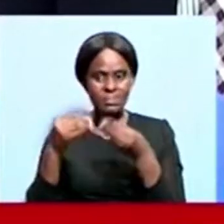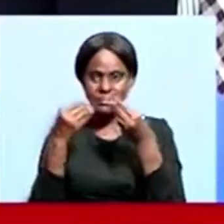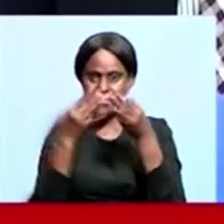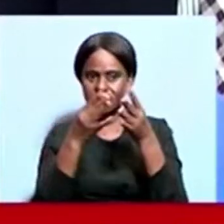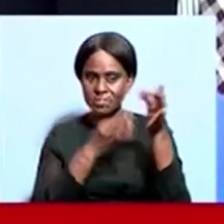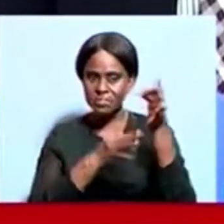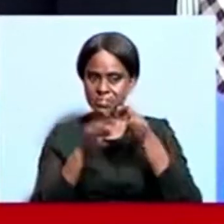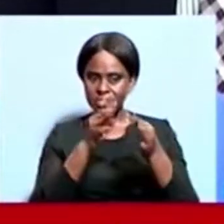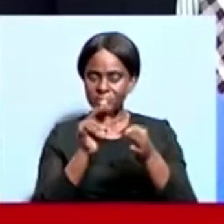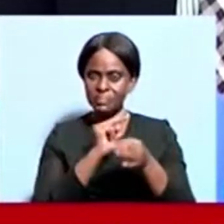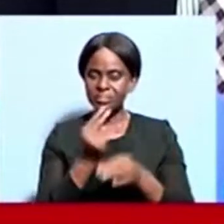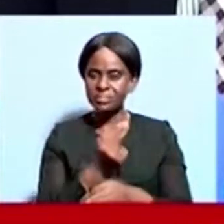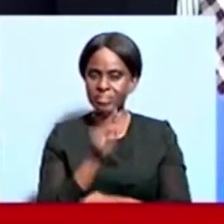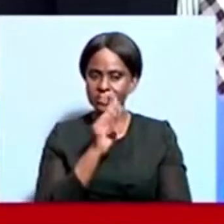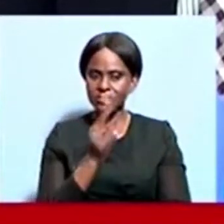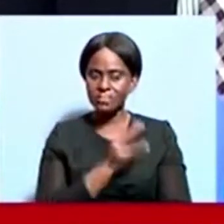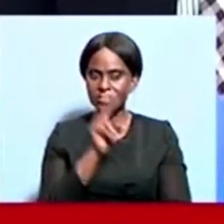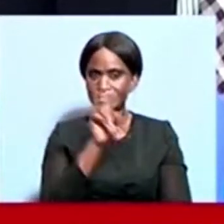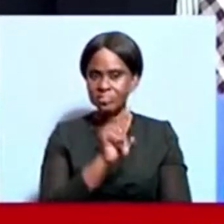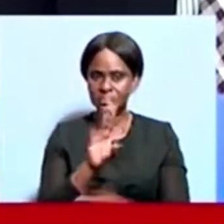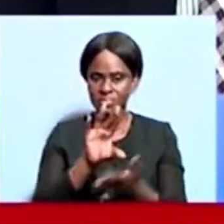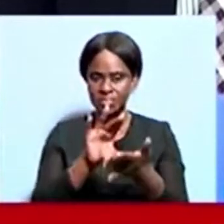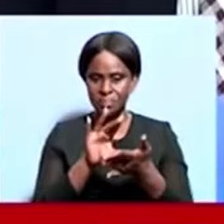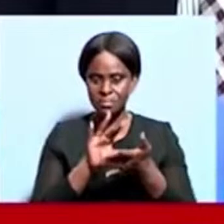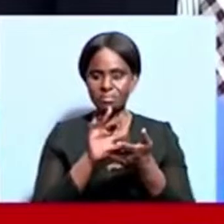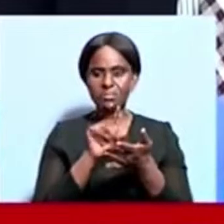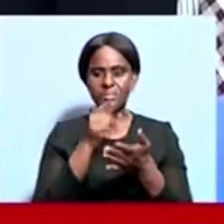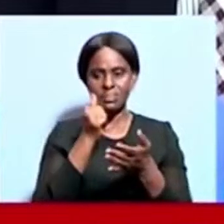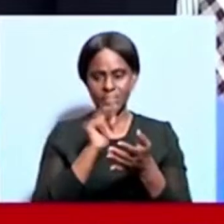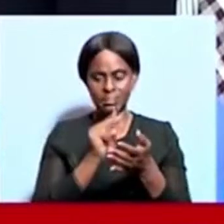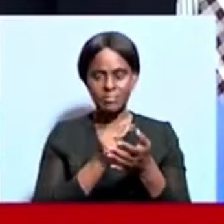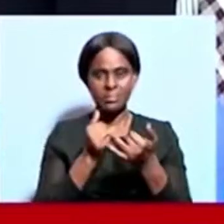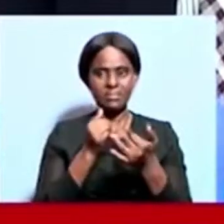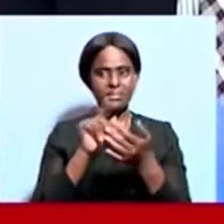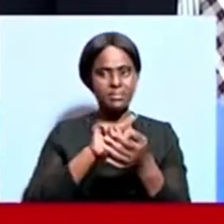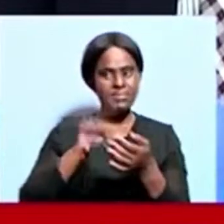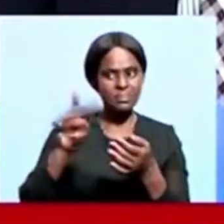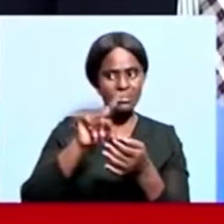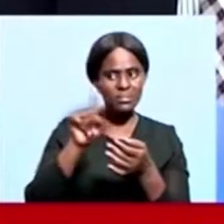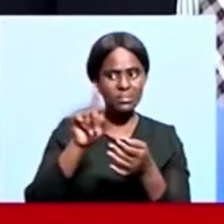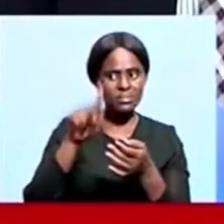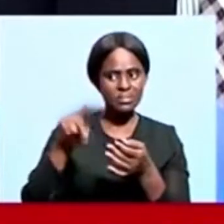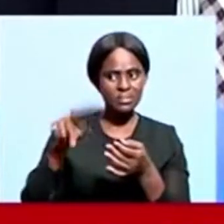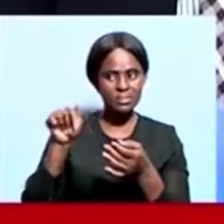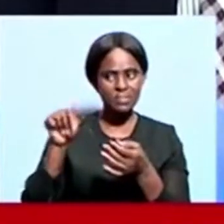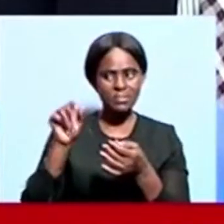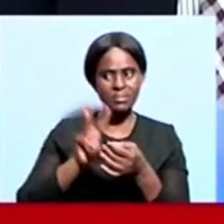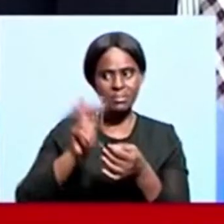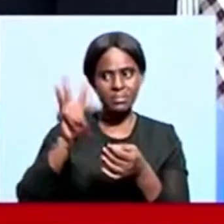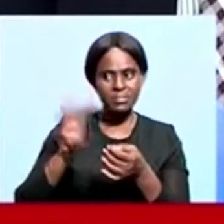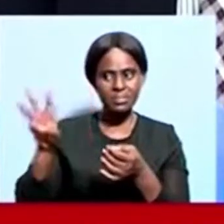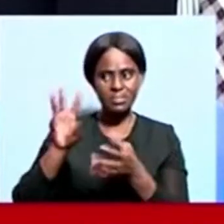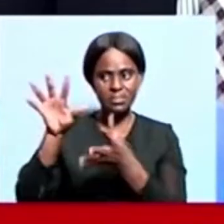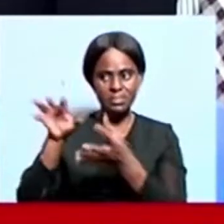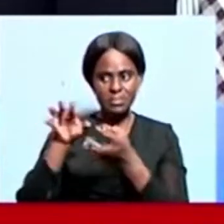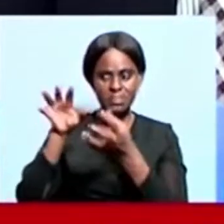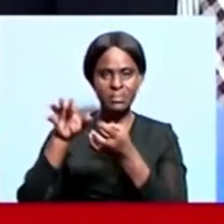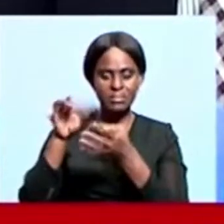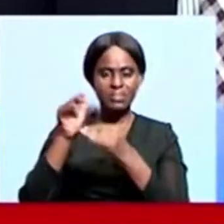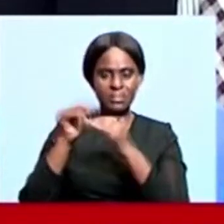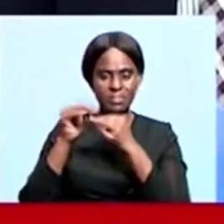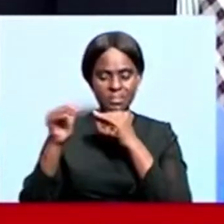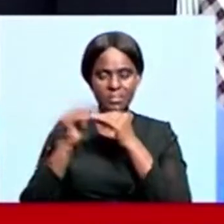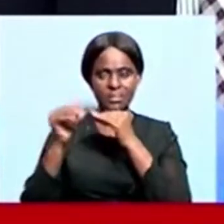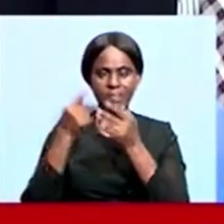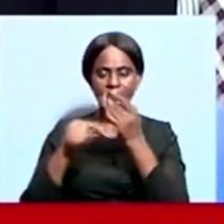we used borrowed contracts, because we had to go to the ZPPA website and download the very standard